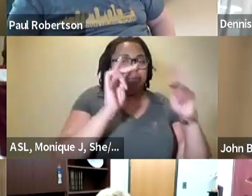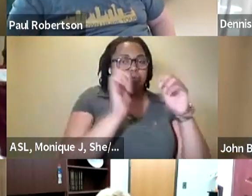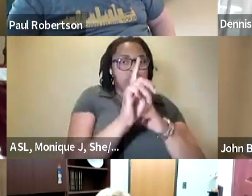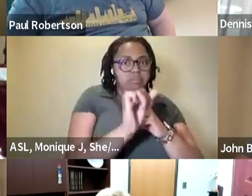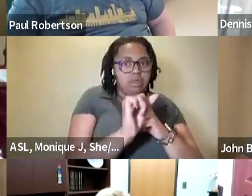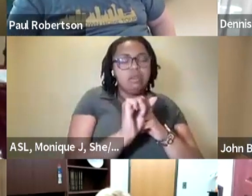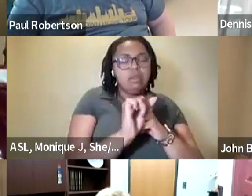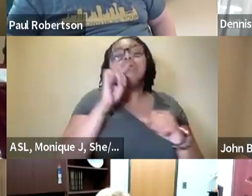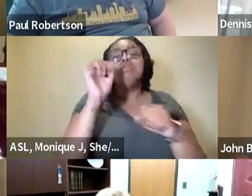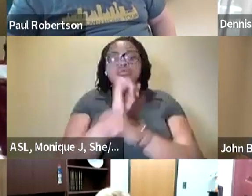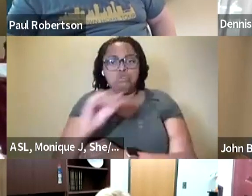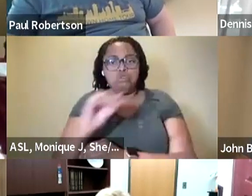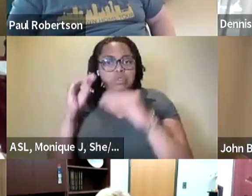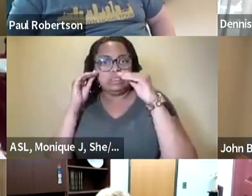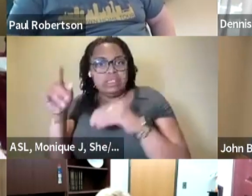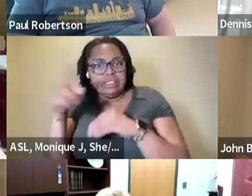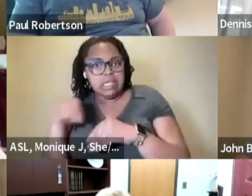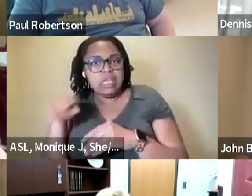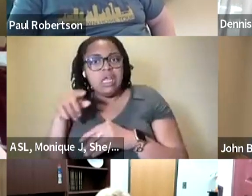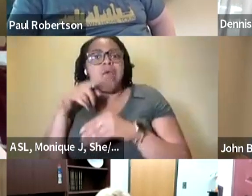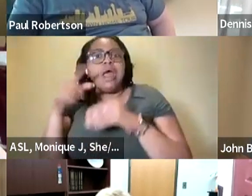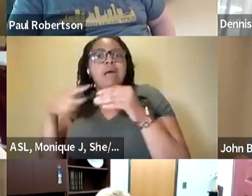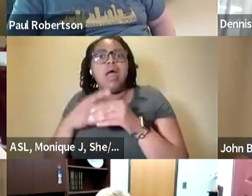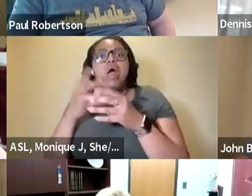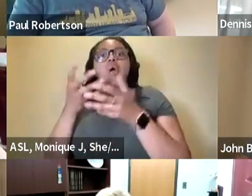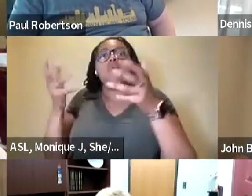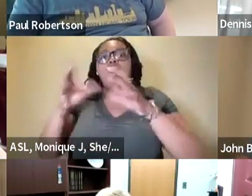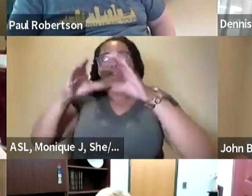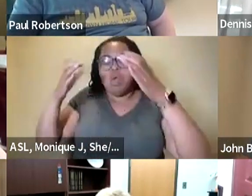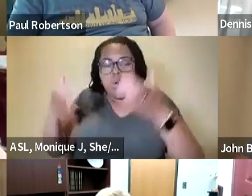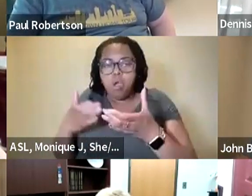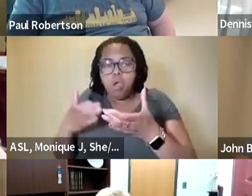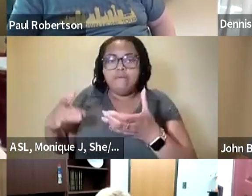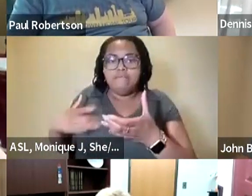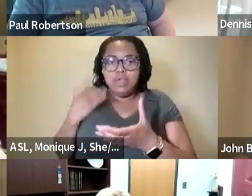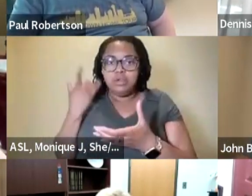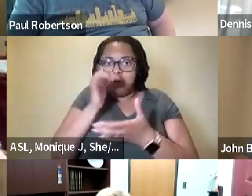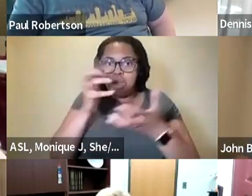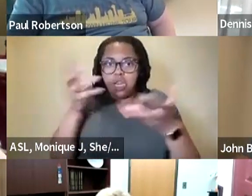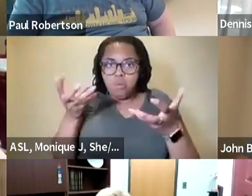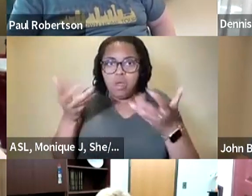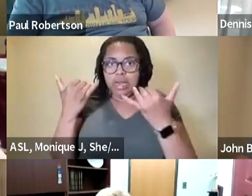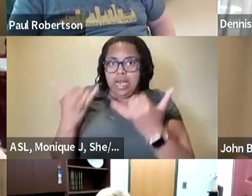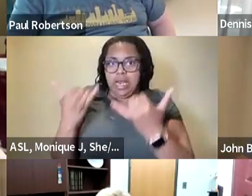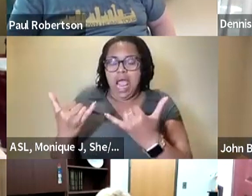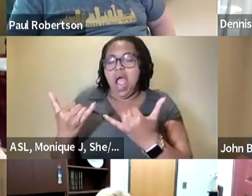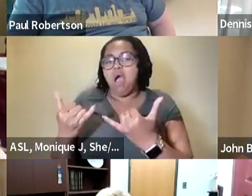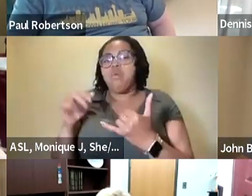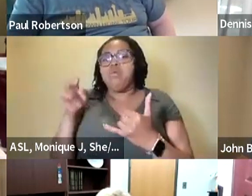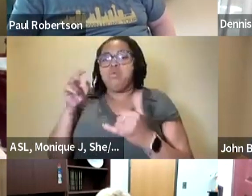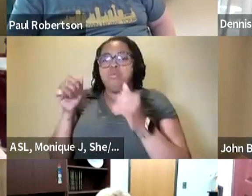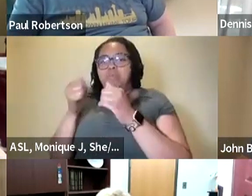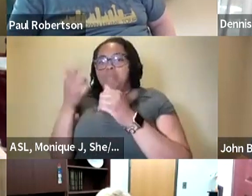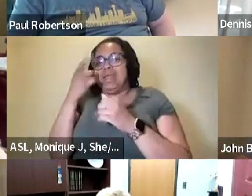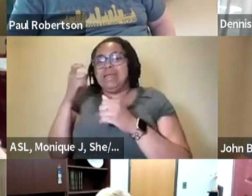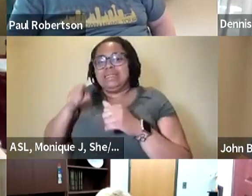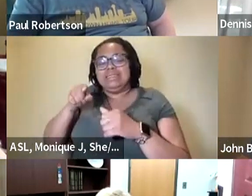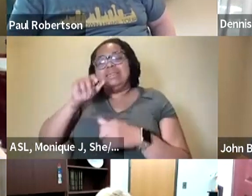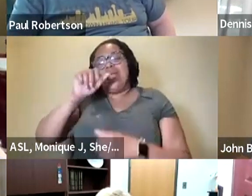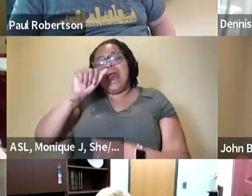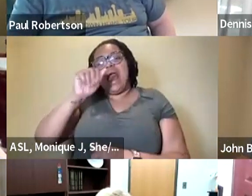by in a sort of ableist world that we live in. But I finally came out, so to speak, in